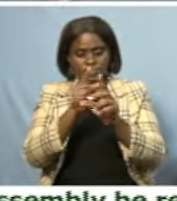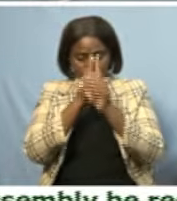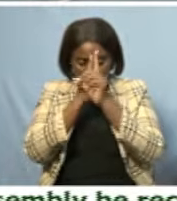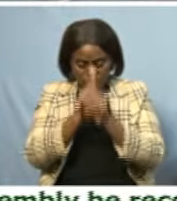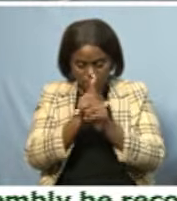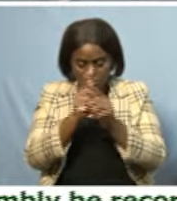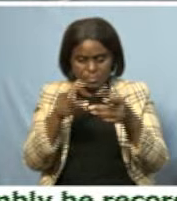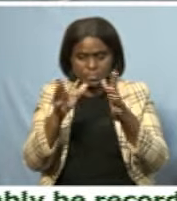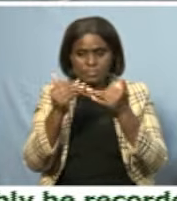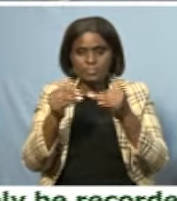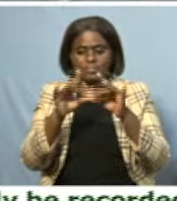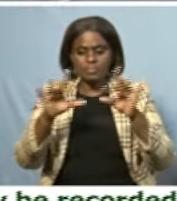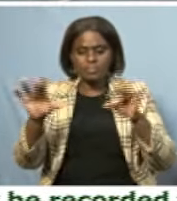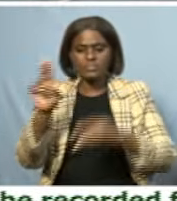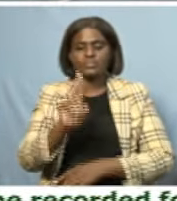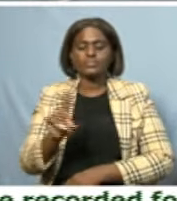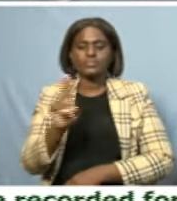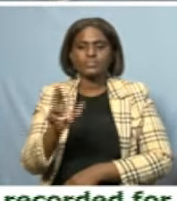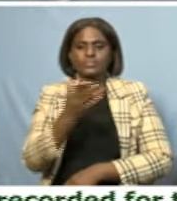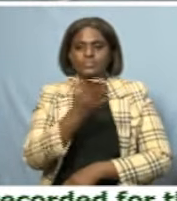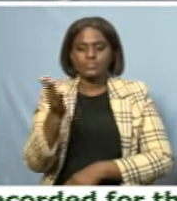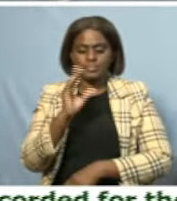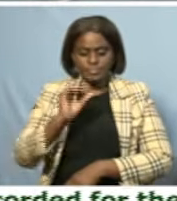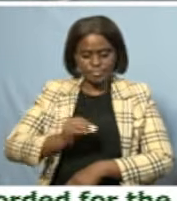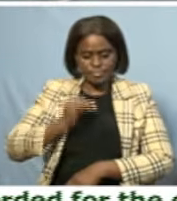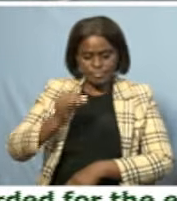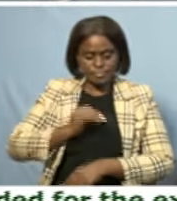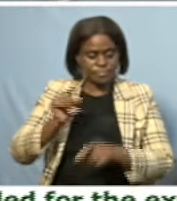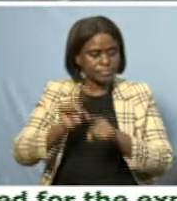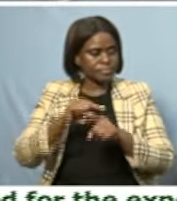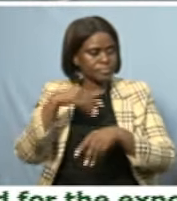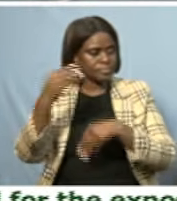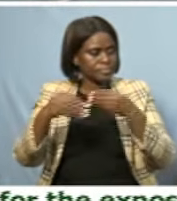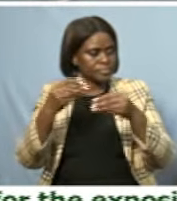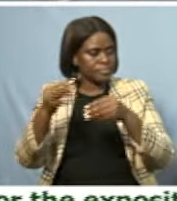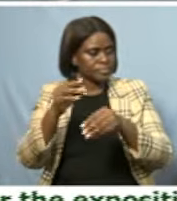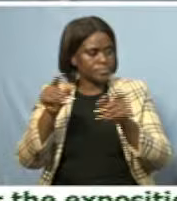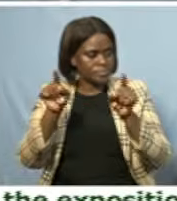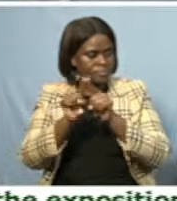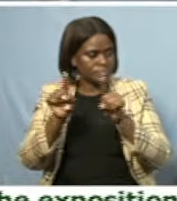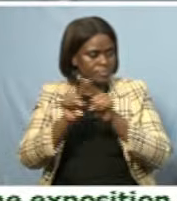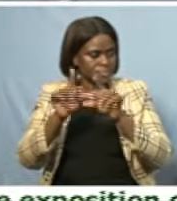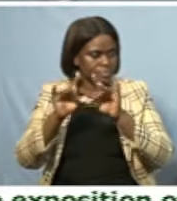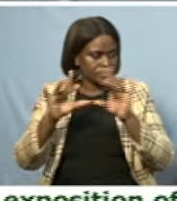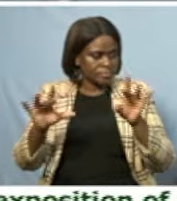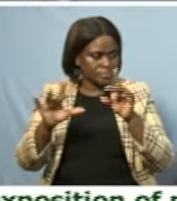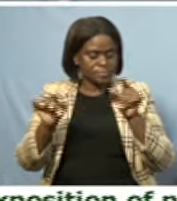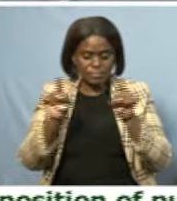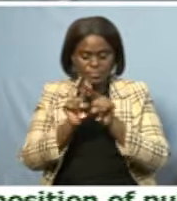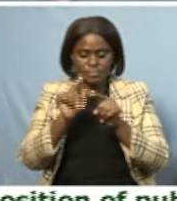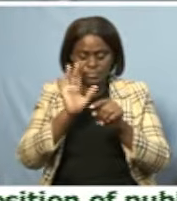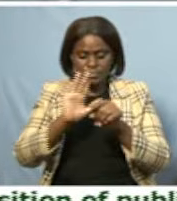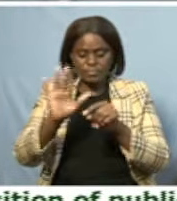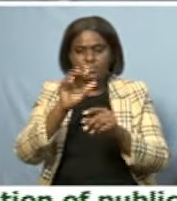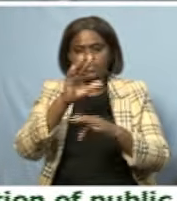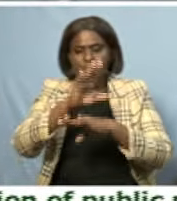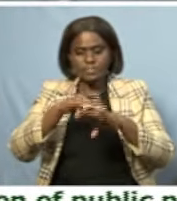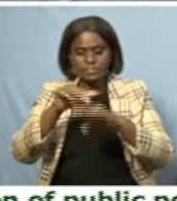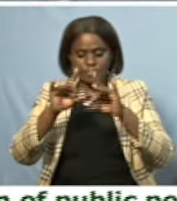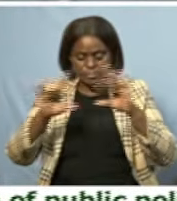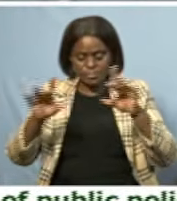decisions around land use, ownership, and distribution of the same land. At its core,